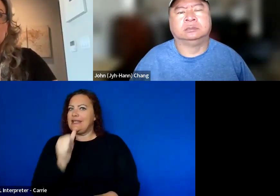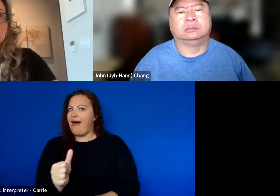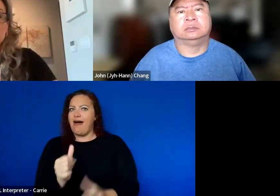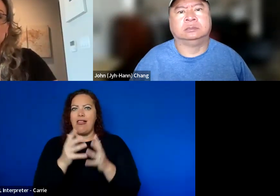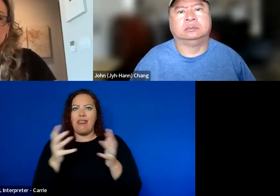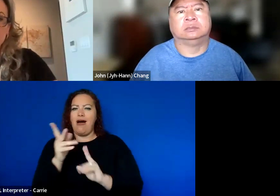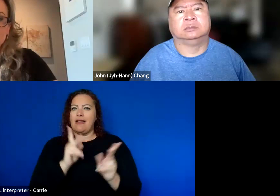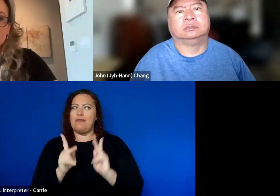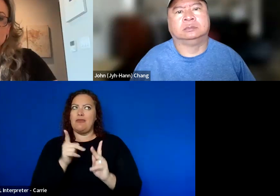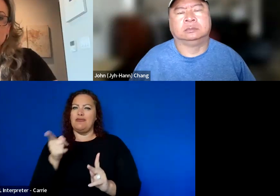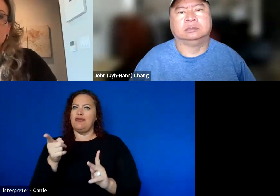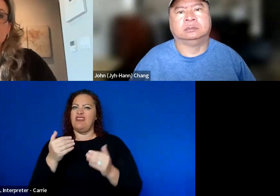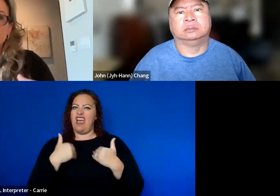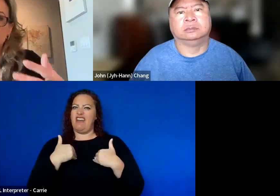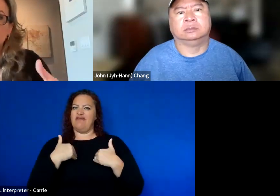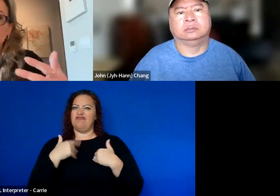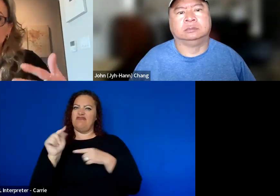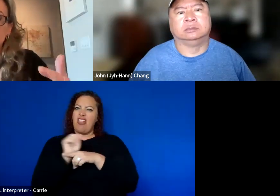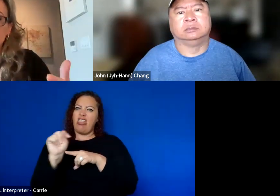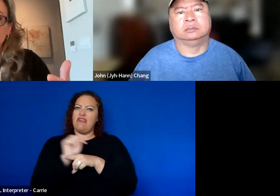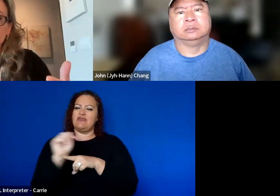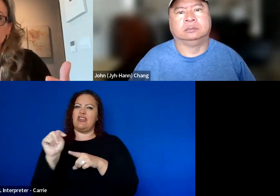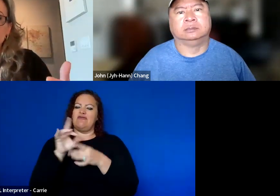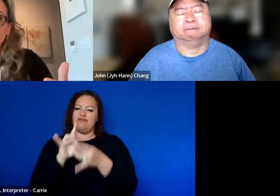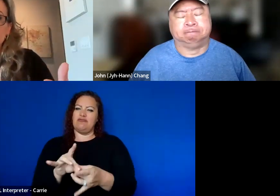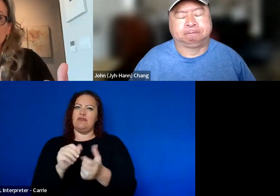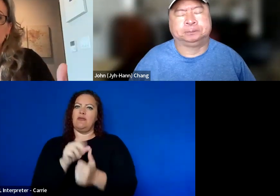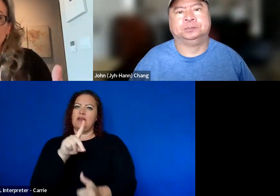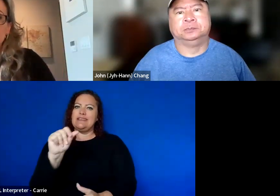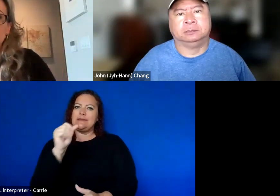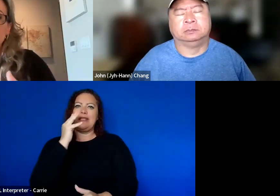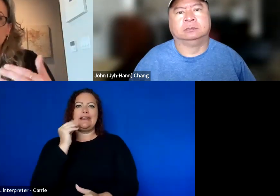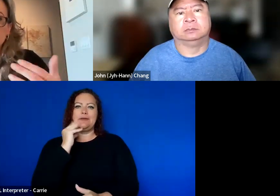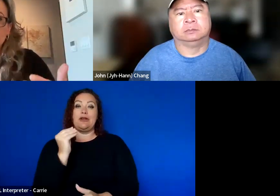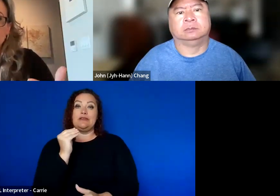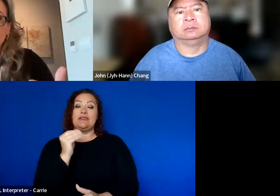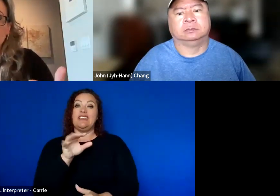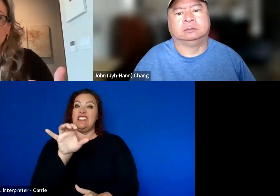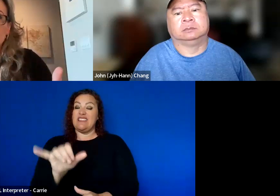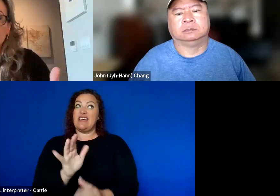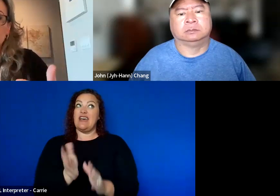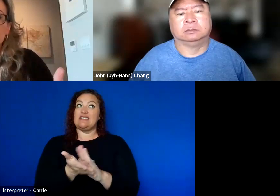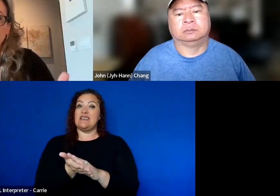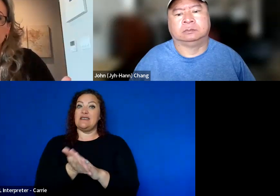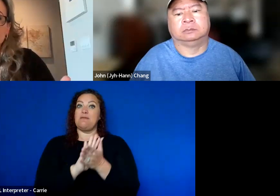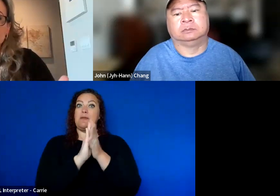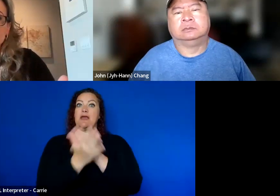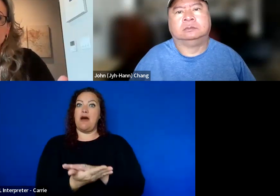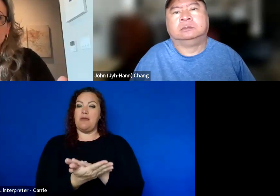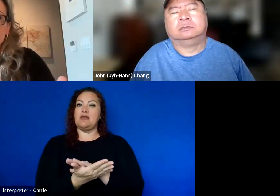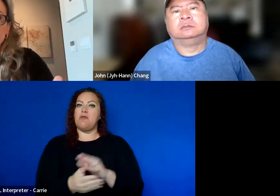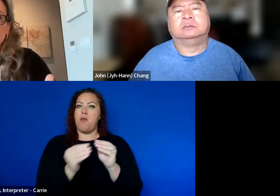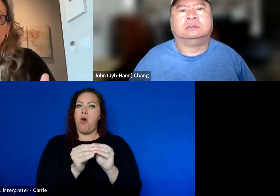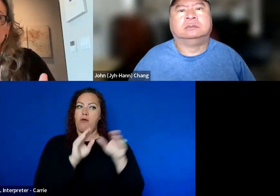of people who are trained in the disability experience. It's becoming a greater